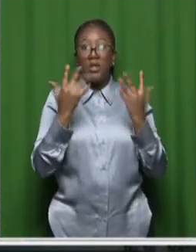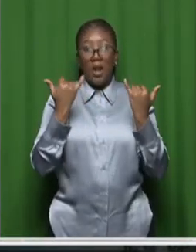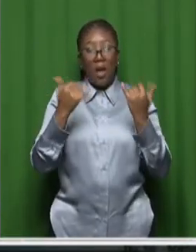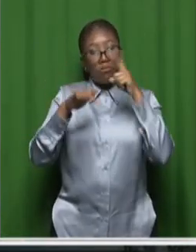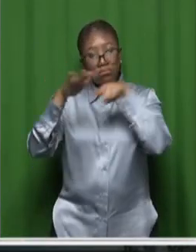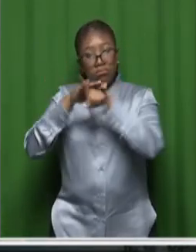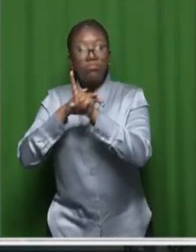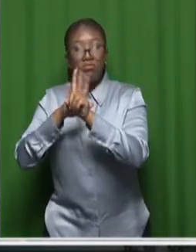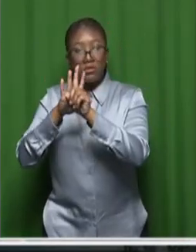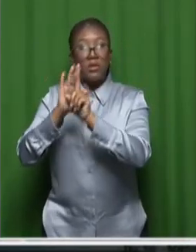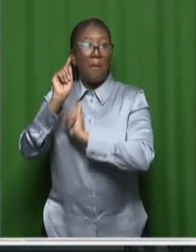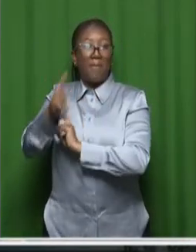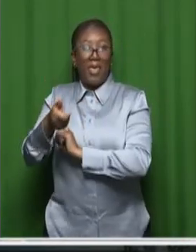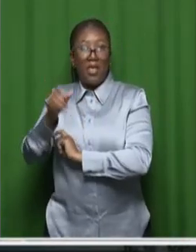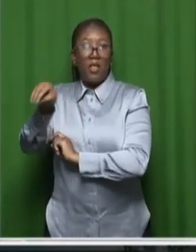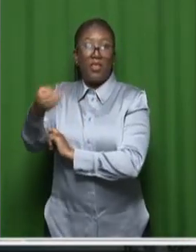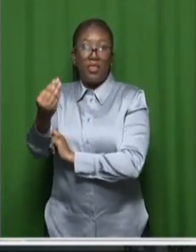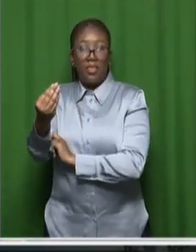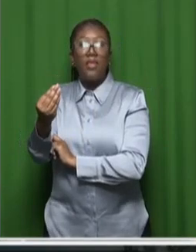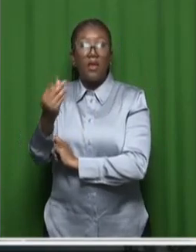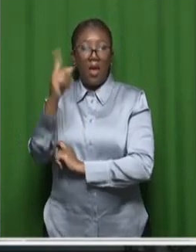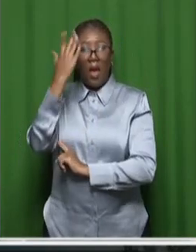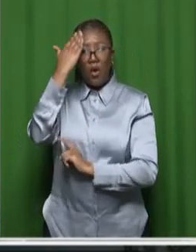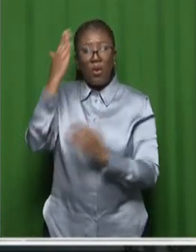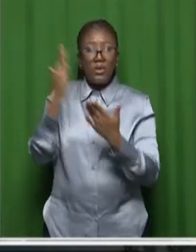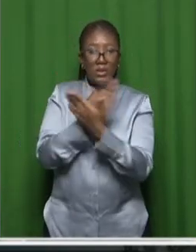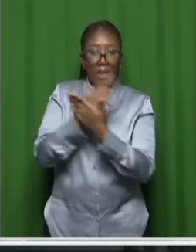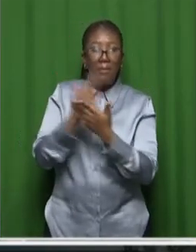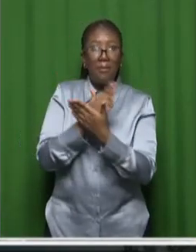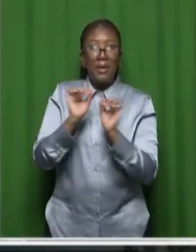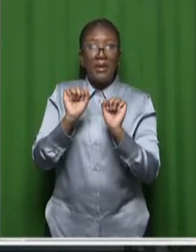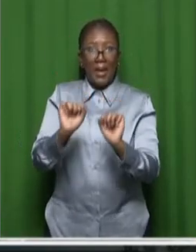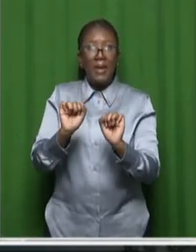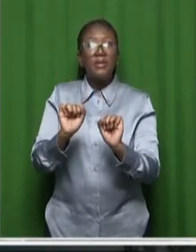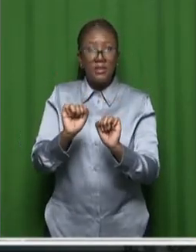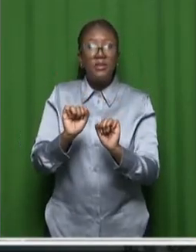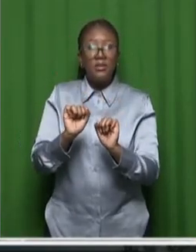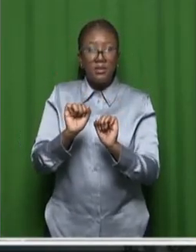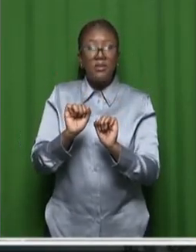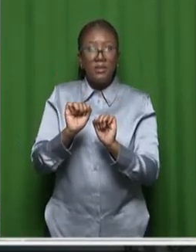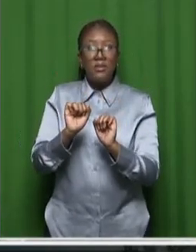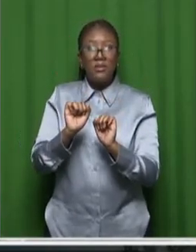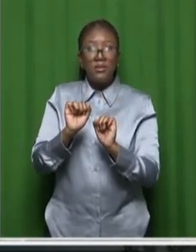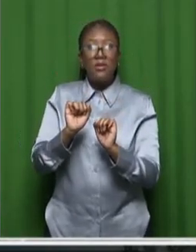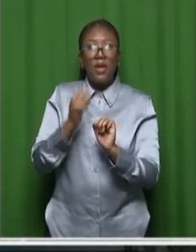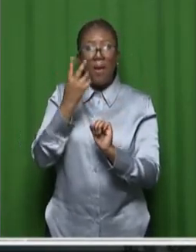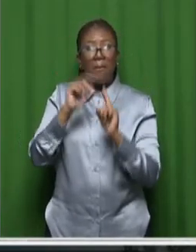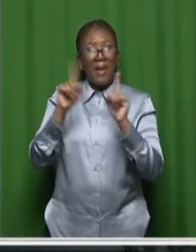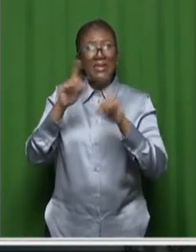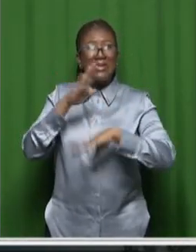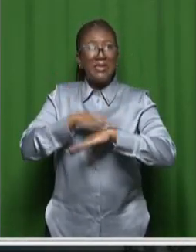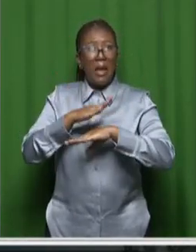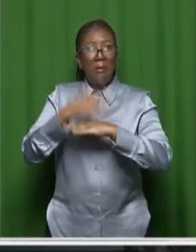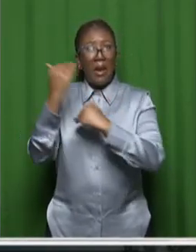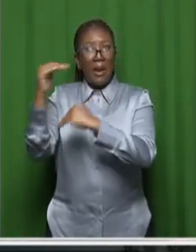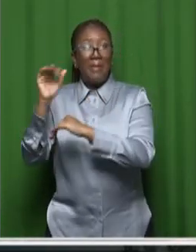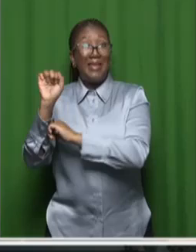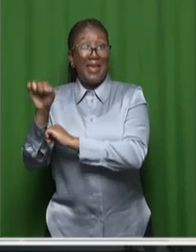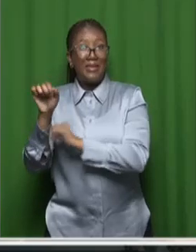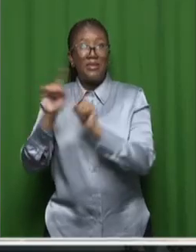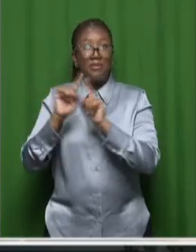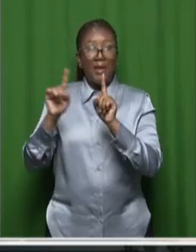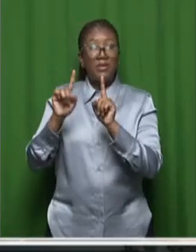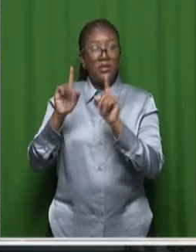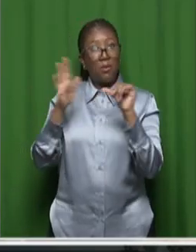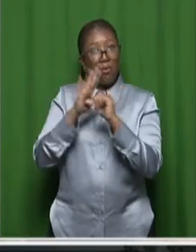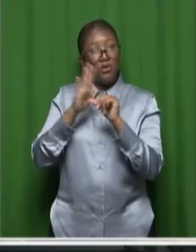various websites. I know that there is some leeway in terms of time that one can use. Perhaps protecting ourselves then from phishing